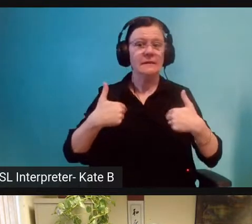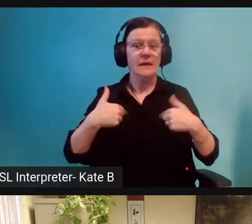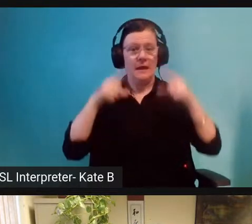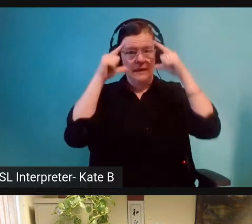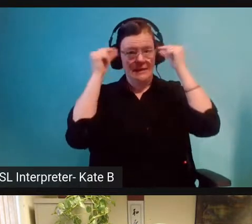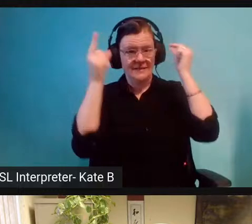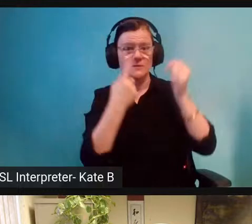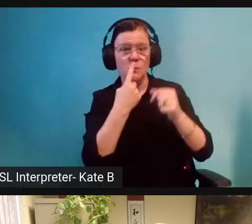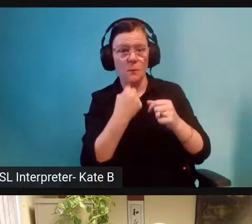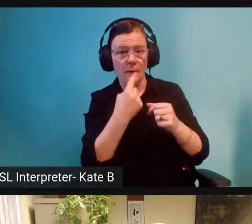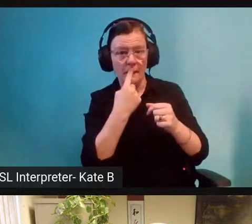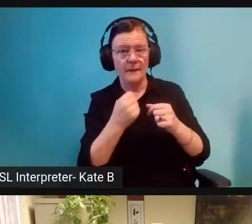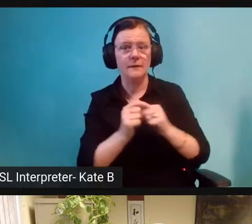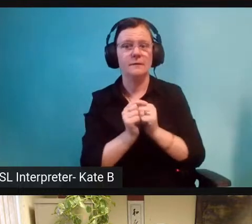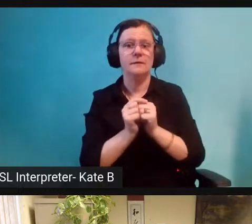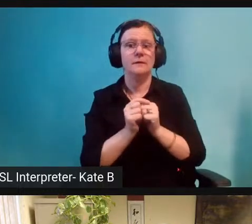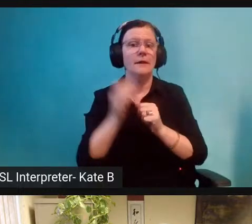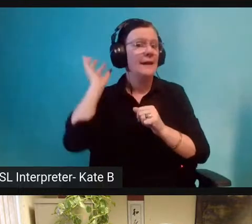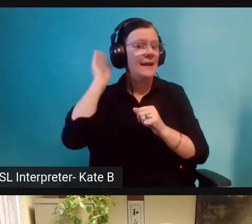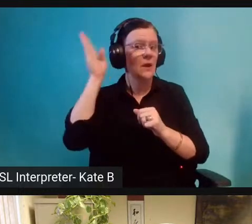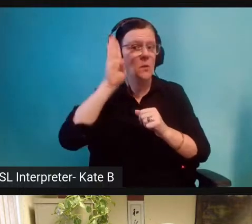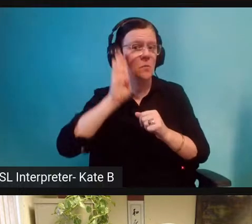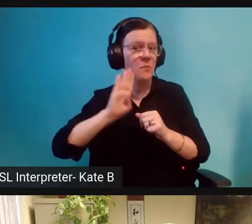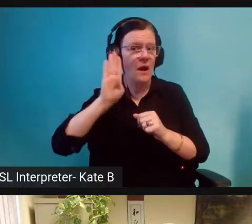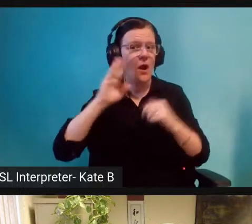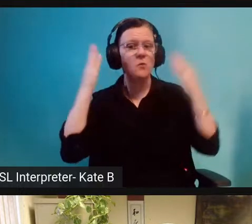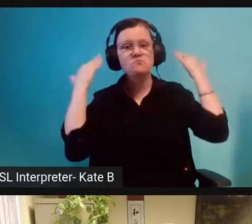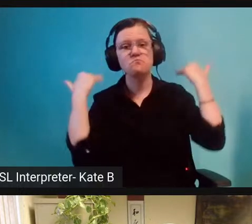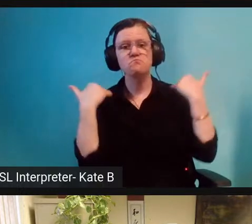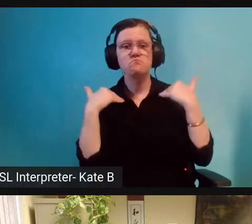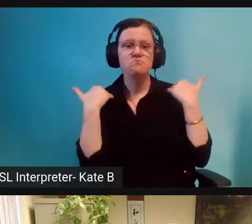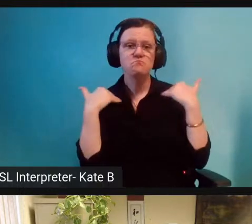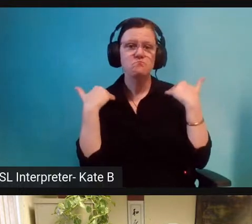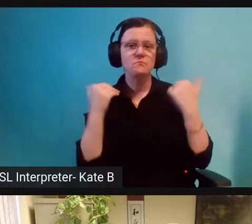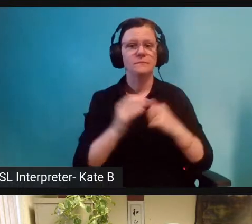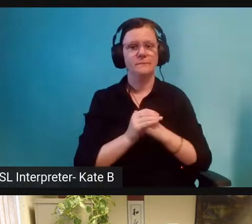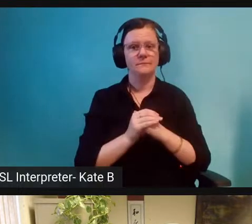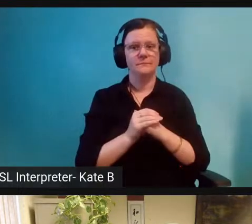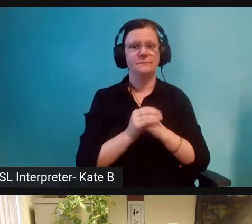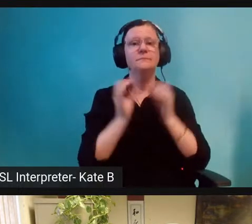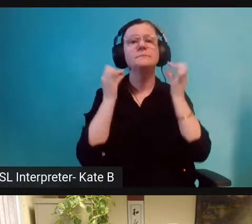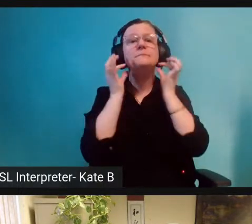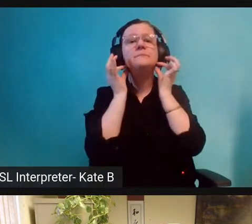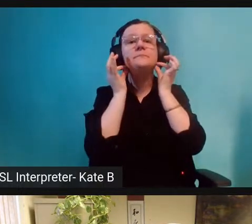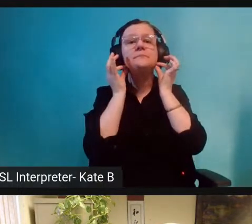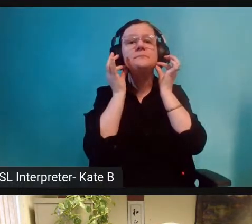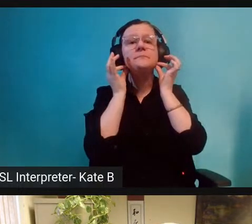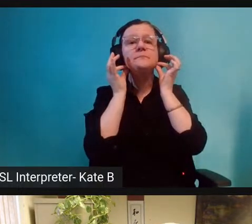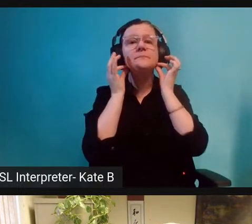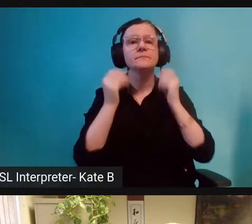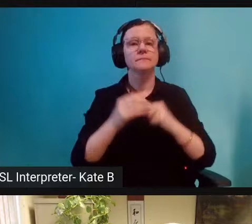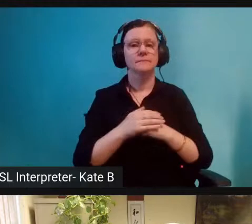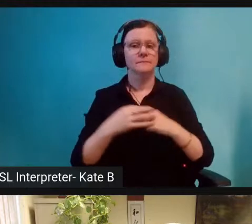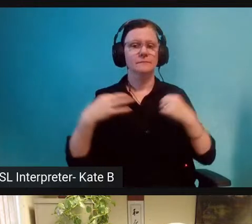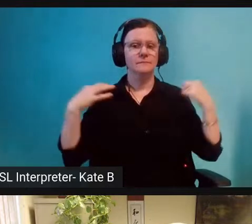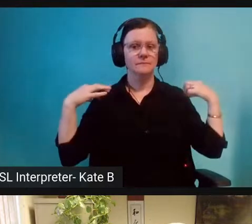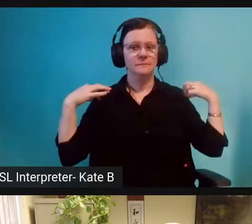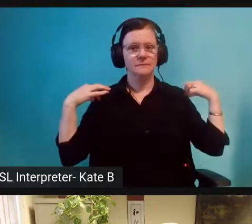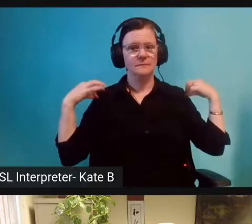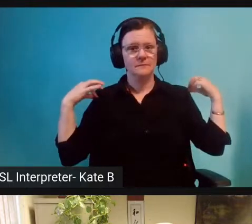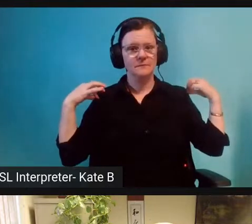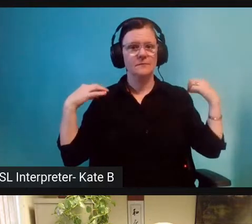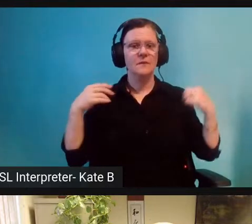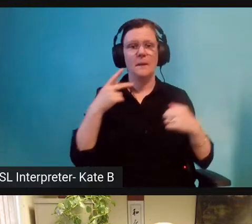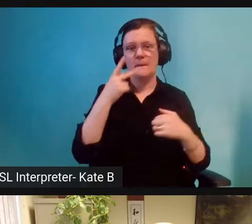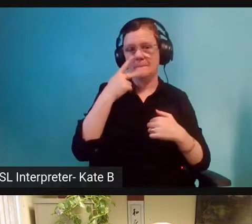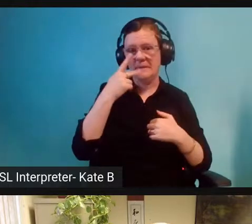glasses. I have brown hair down to my shoulders. I'm wearing dangling earrings. I have on a pink sweater, and